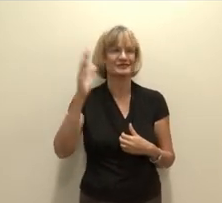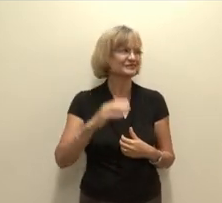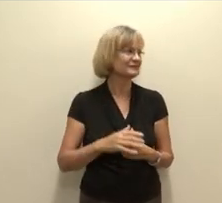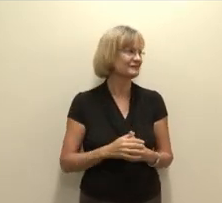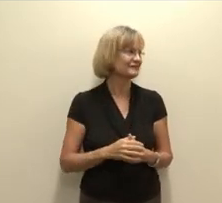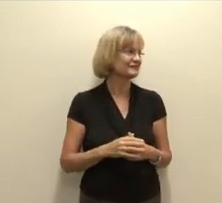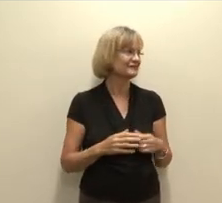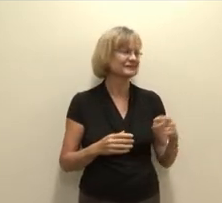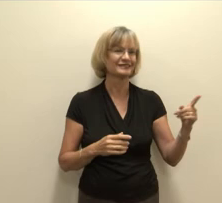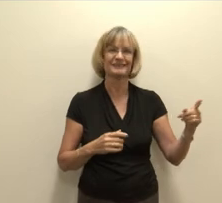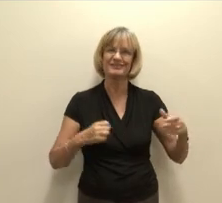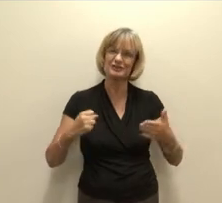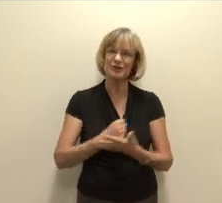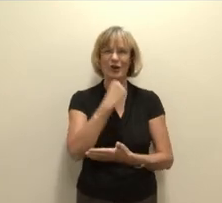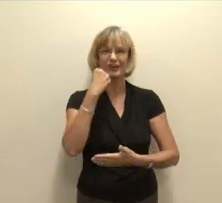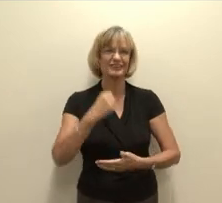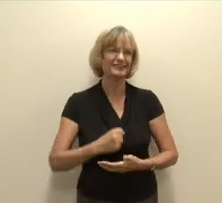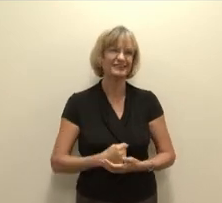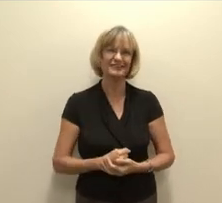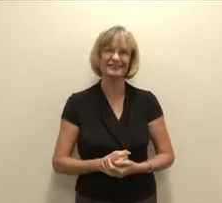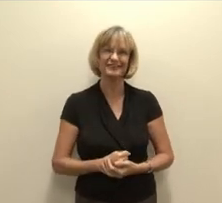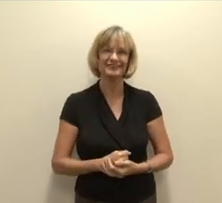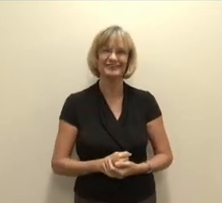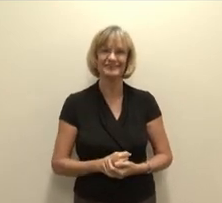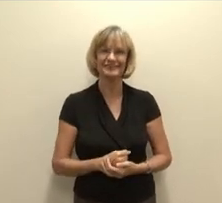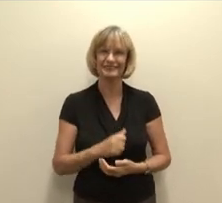Oh, darn.